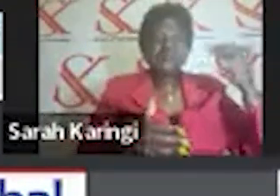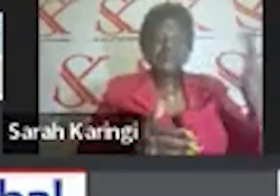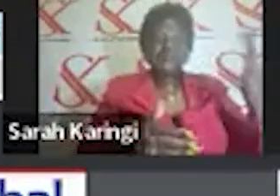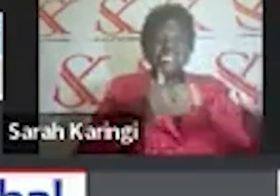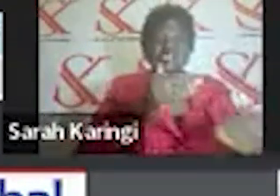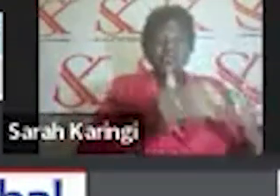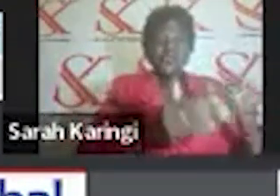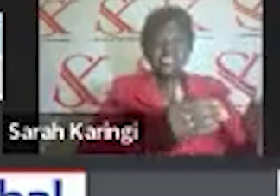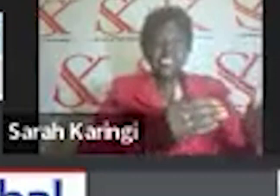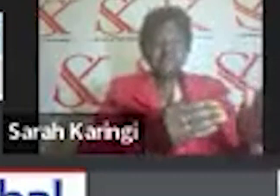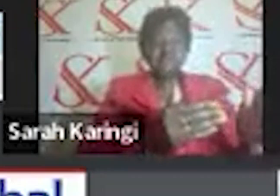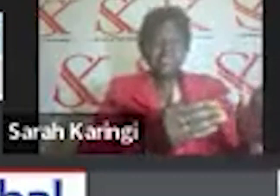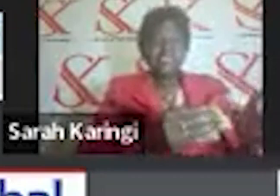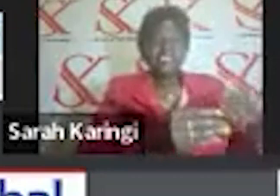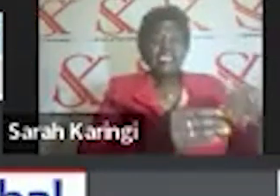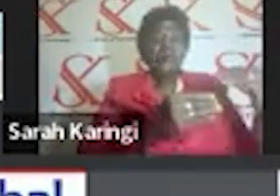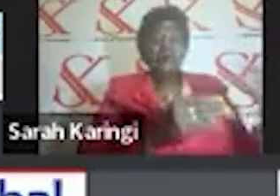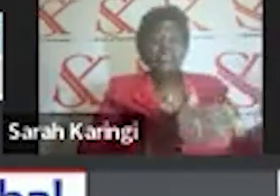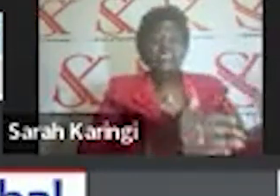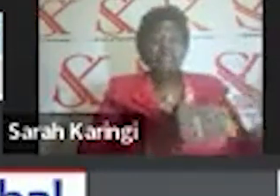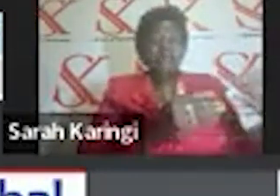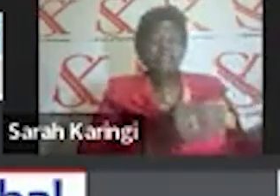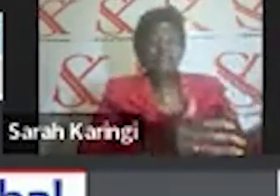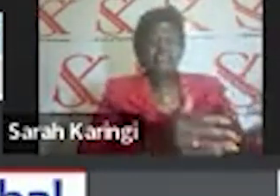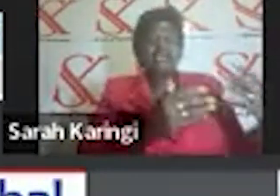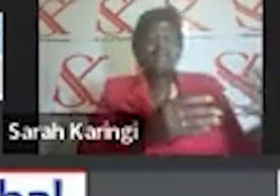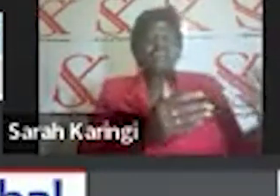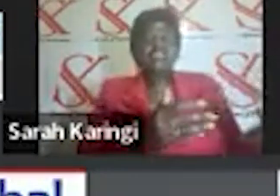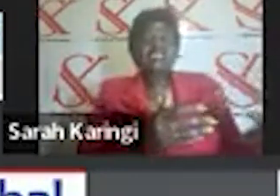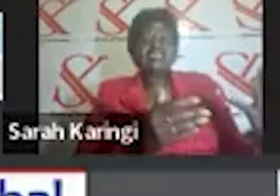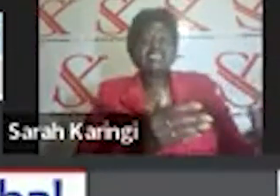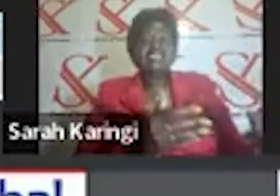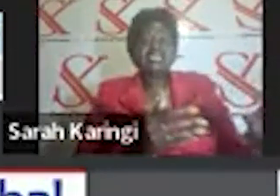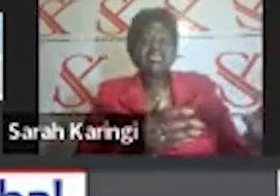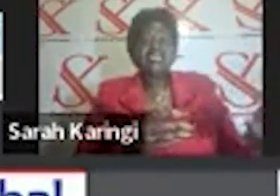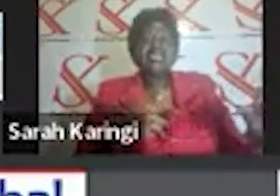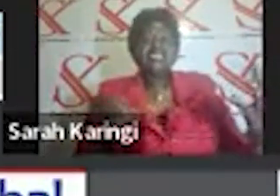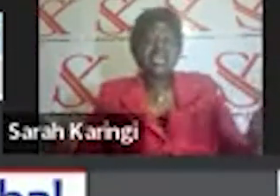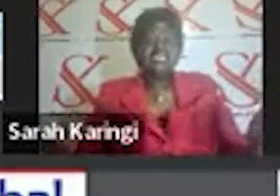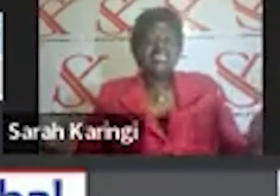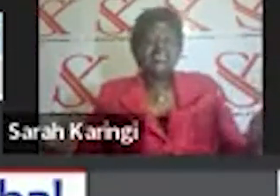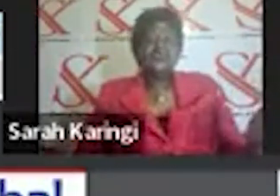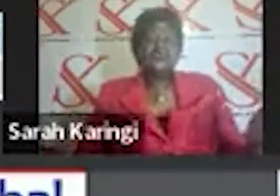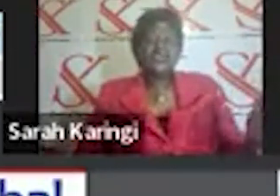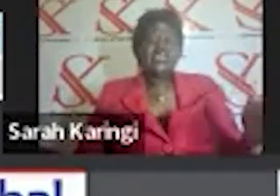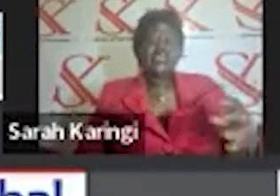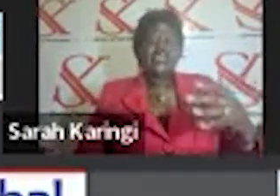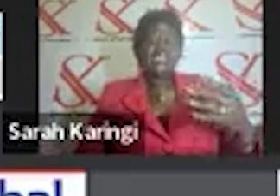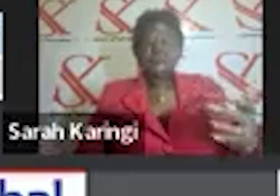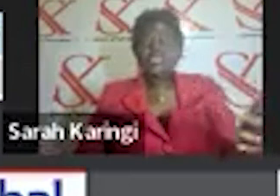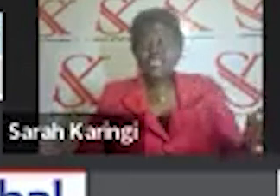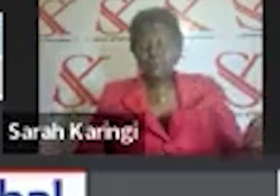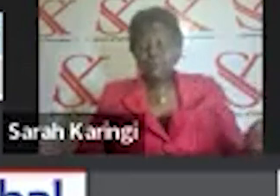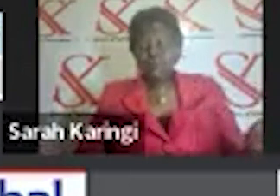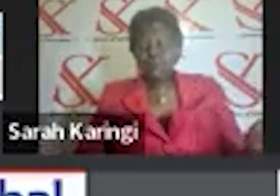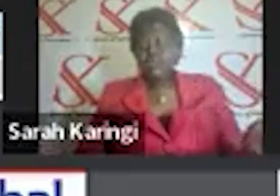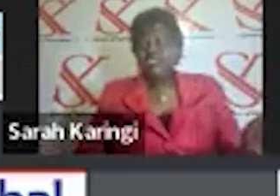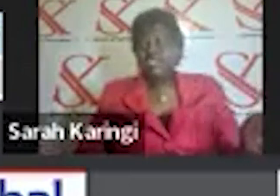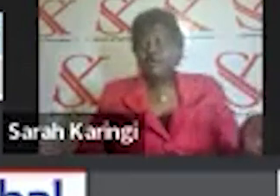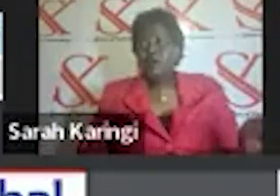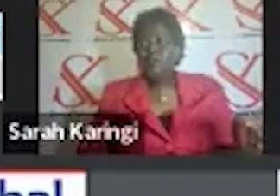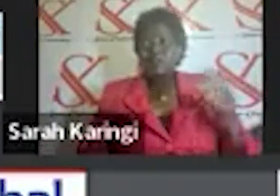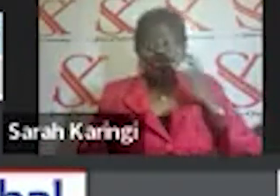you have to keep on learning all the time. Then what information have you gathered recently that you can share with other